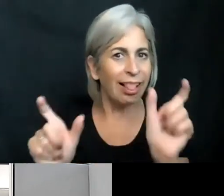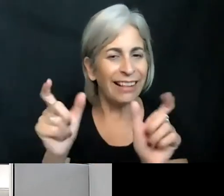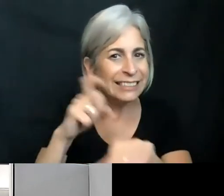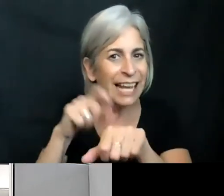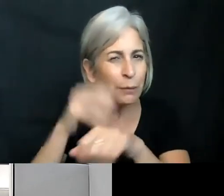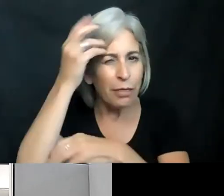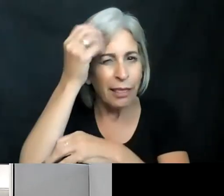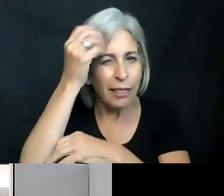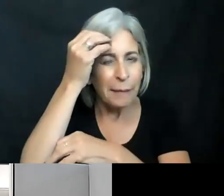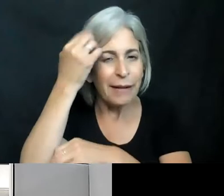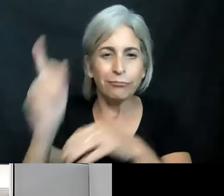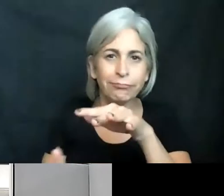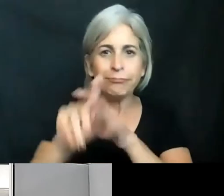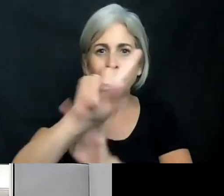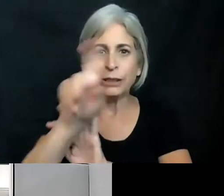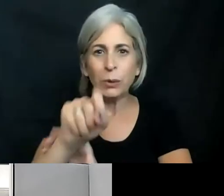sparks their attention.